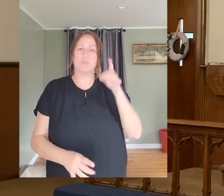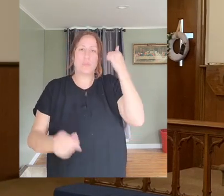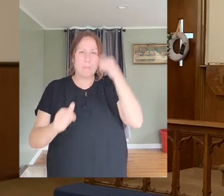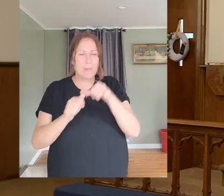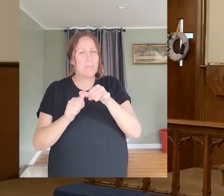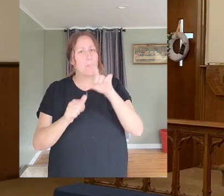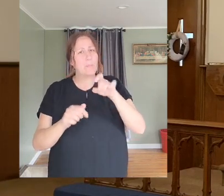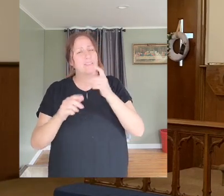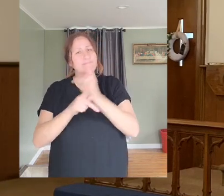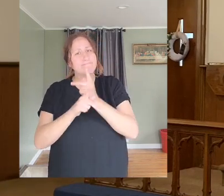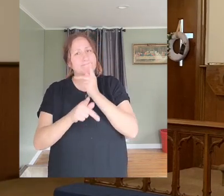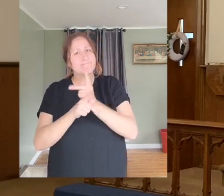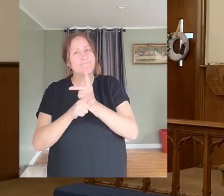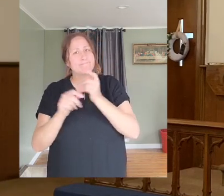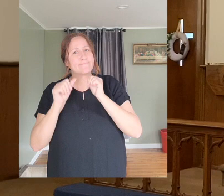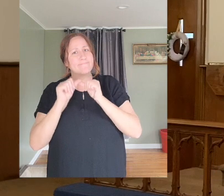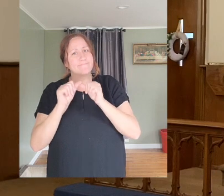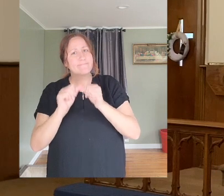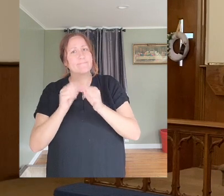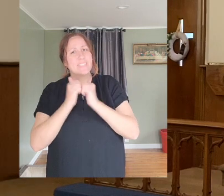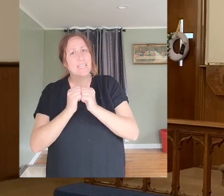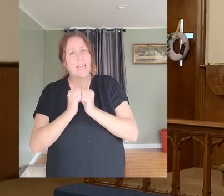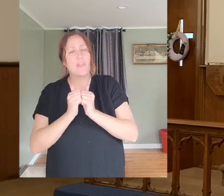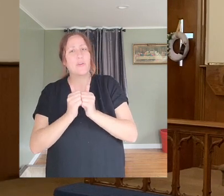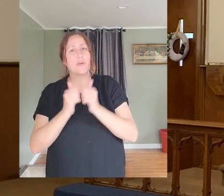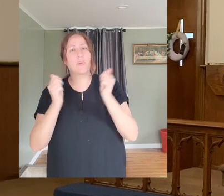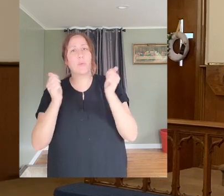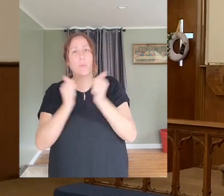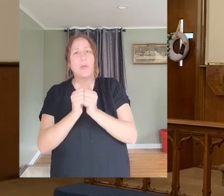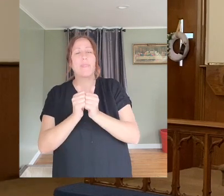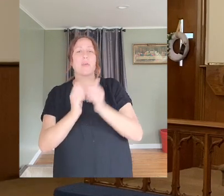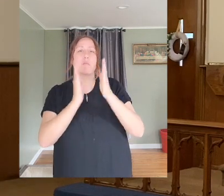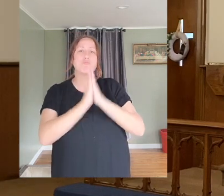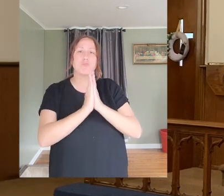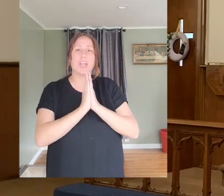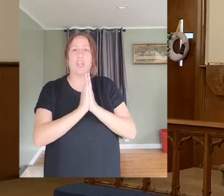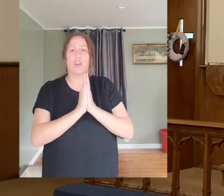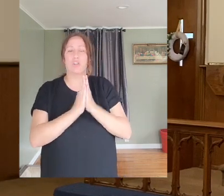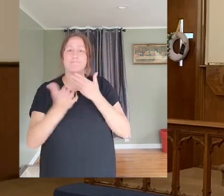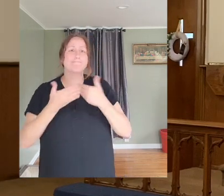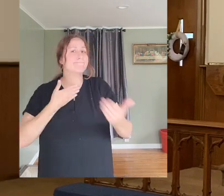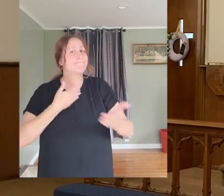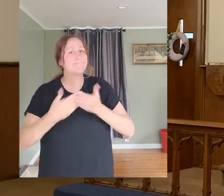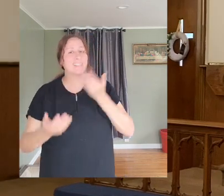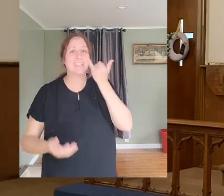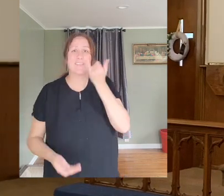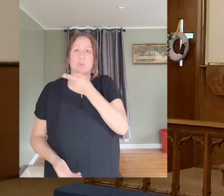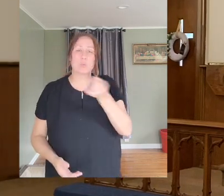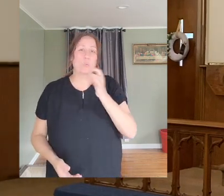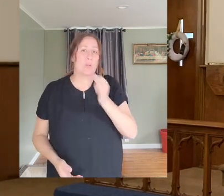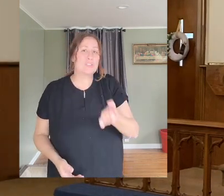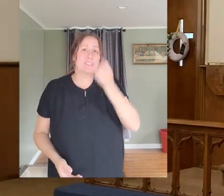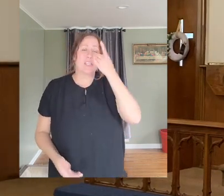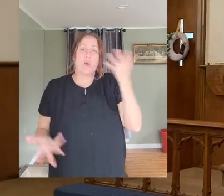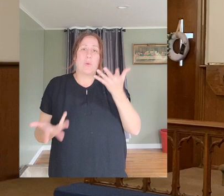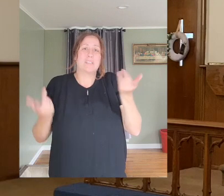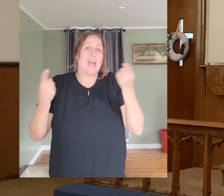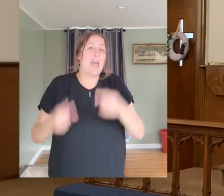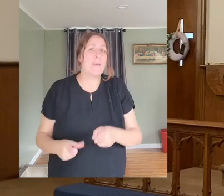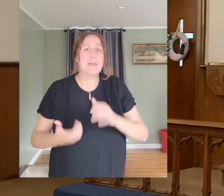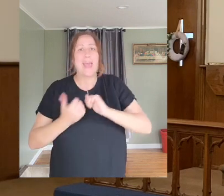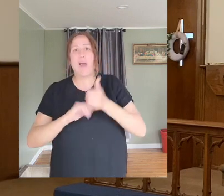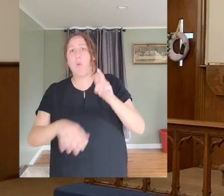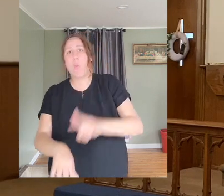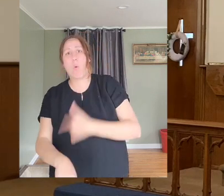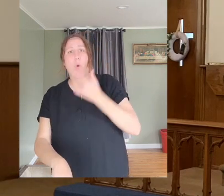keep together. Keep together with God in prayer. Even when we don't understand what is happening or wonder how long all this